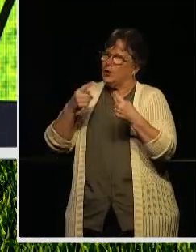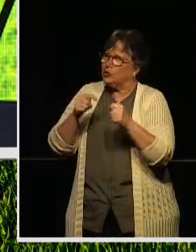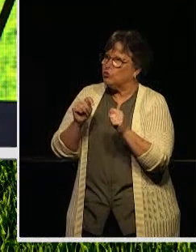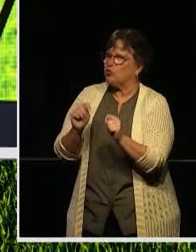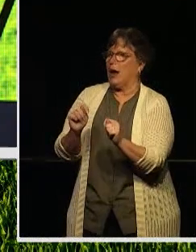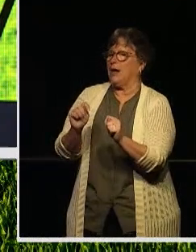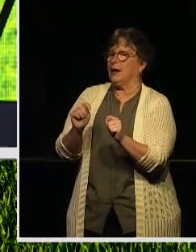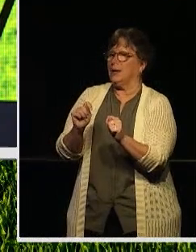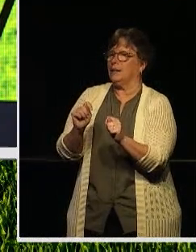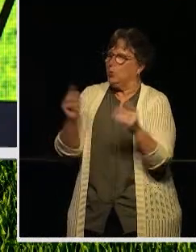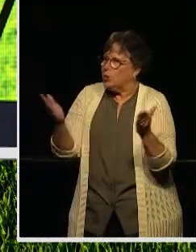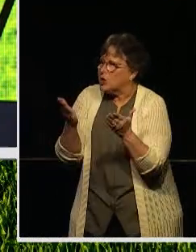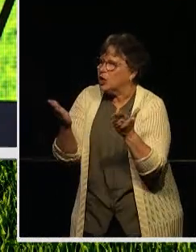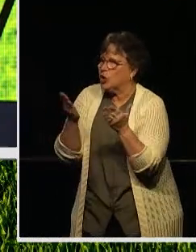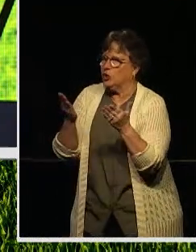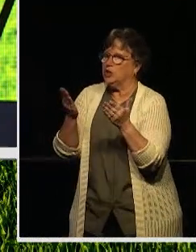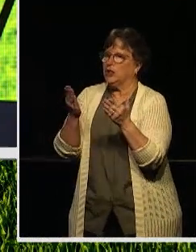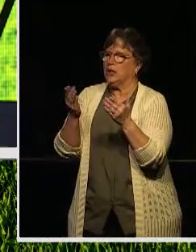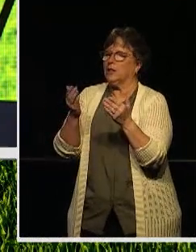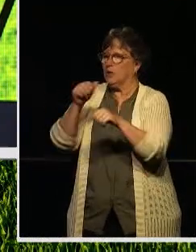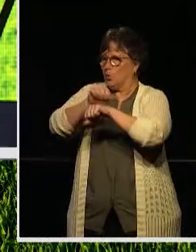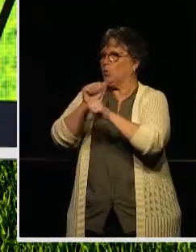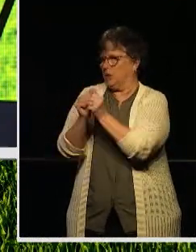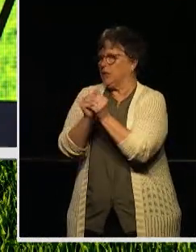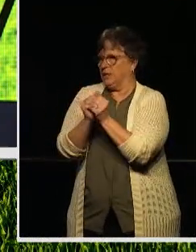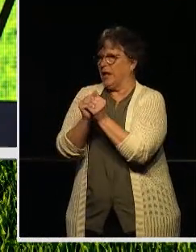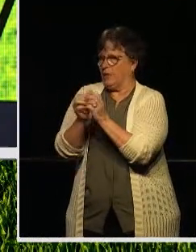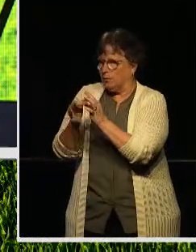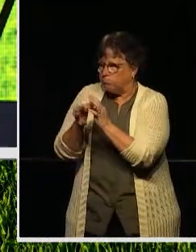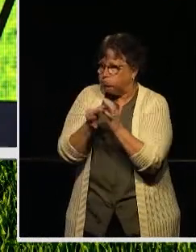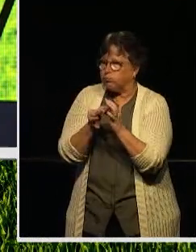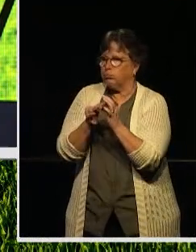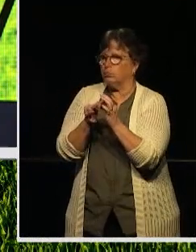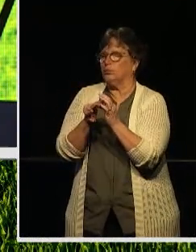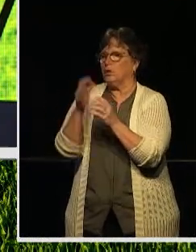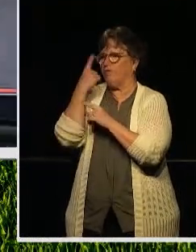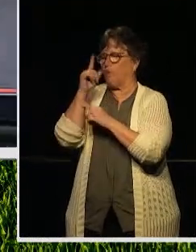collaboration and moving these technologies forward together. Yeah, so.